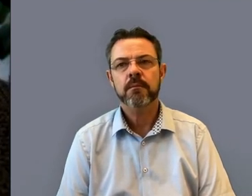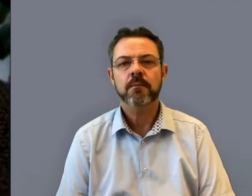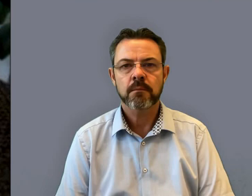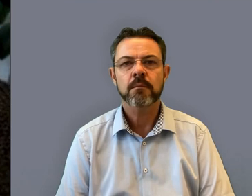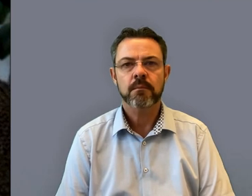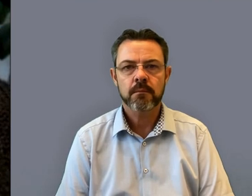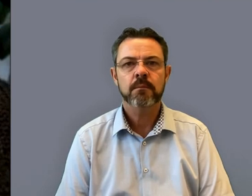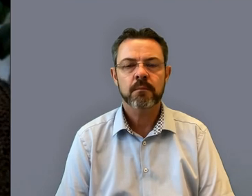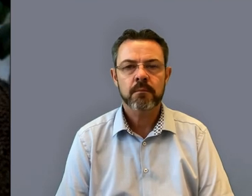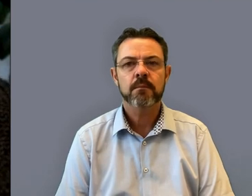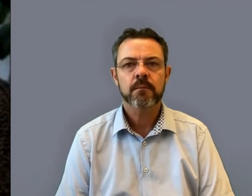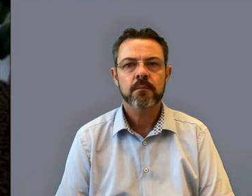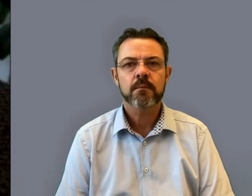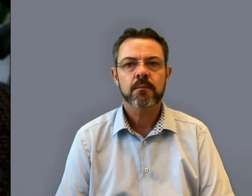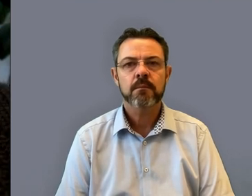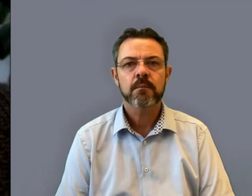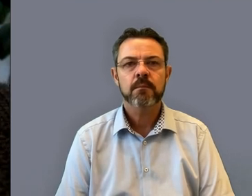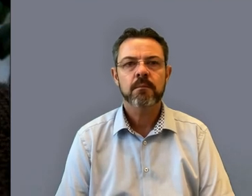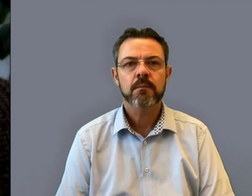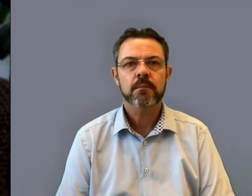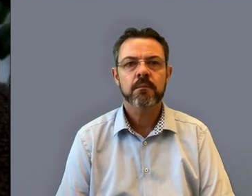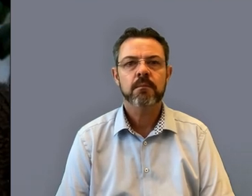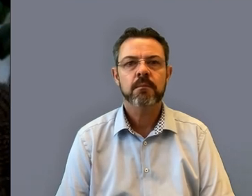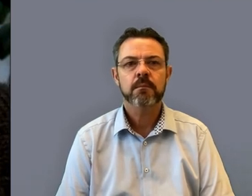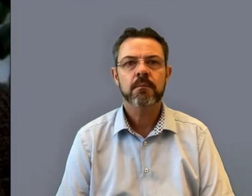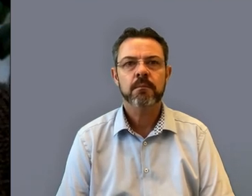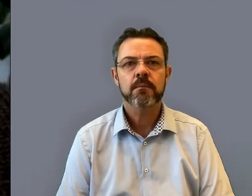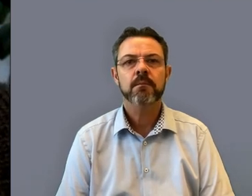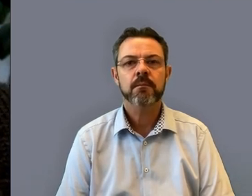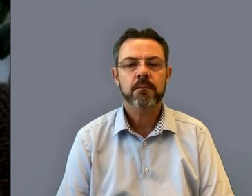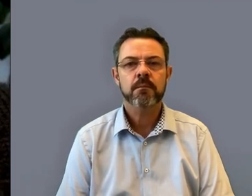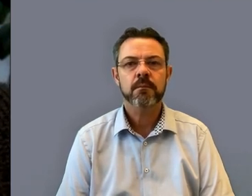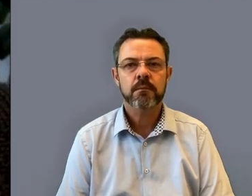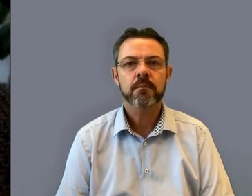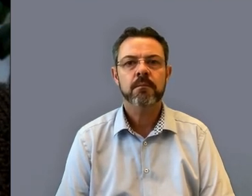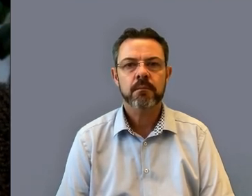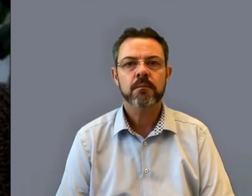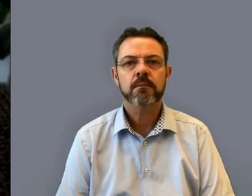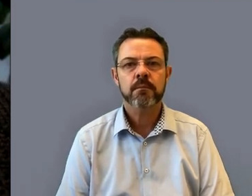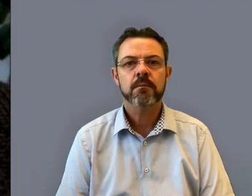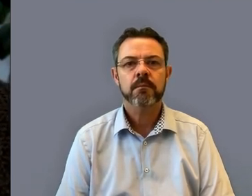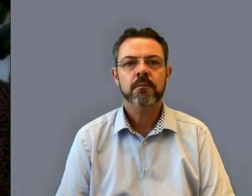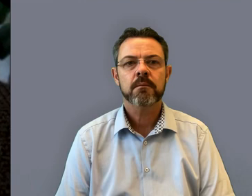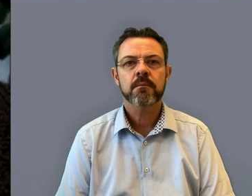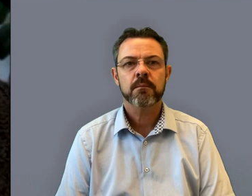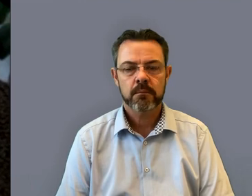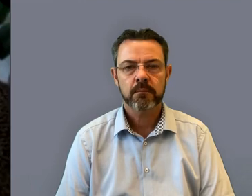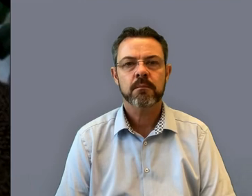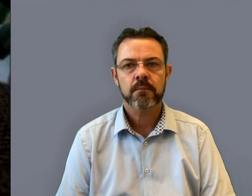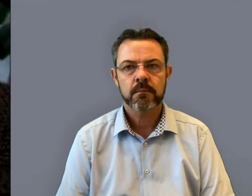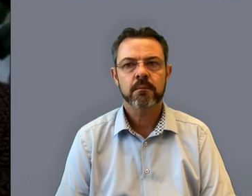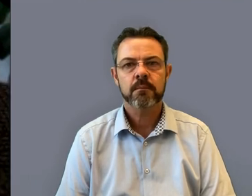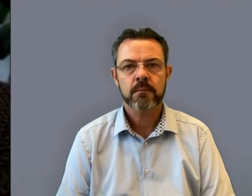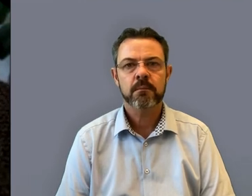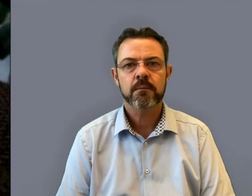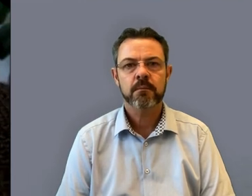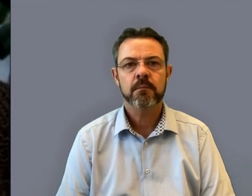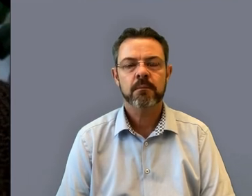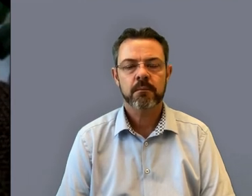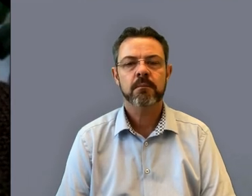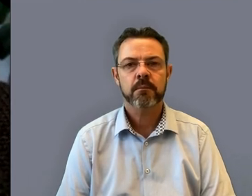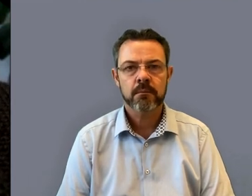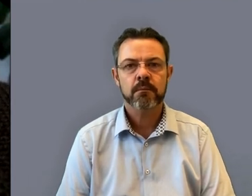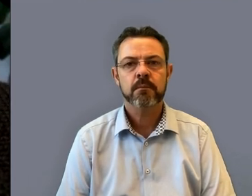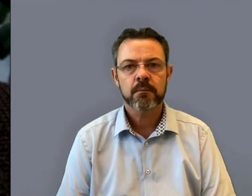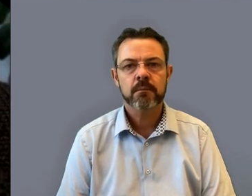because it's a essential service and it's a pretty simple essential service. You know, you go out, you collect, you pick up, you